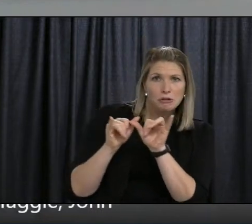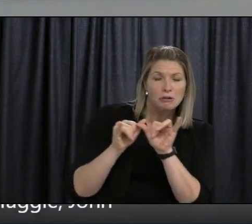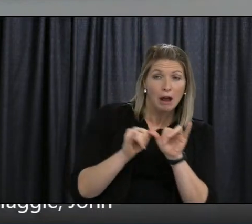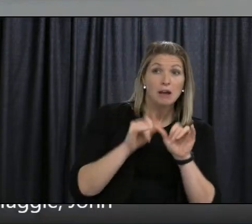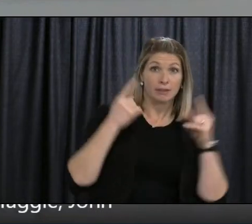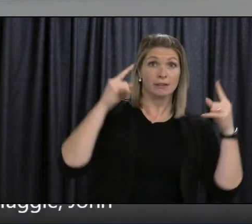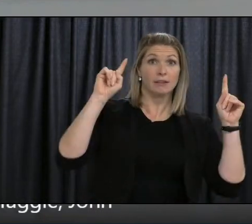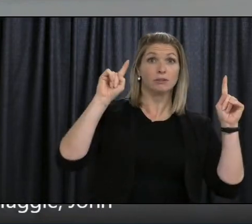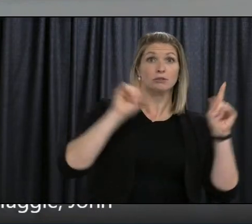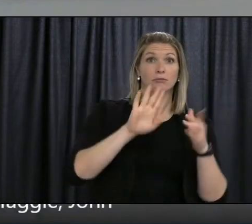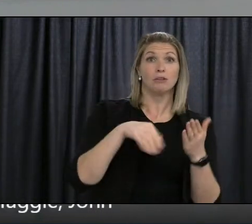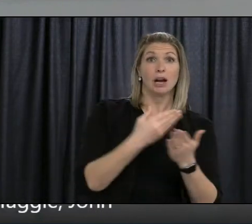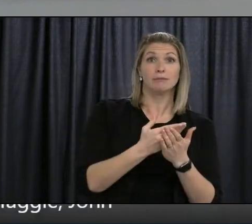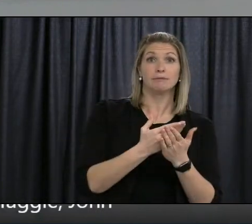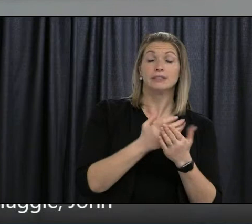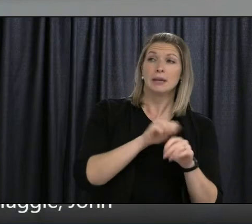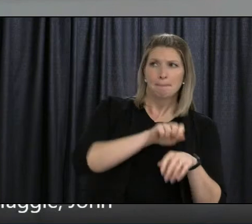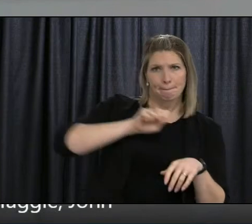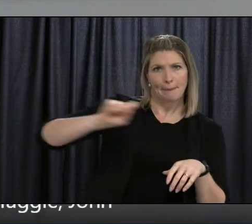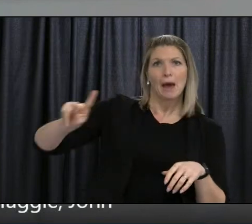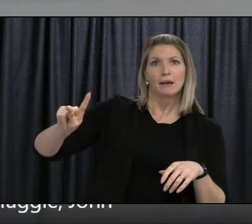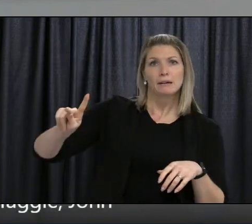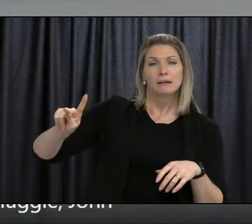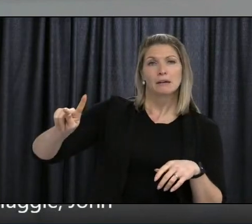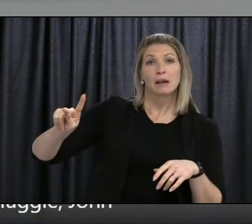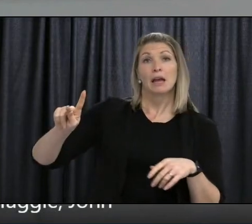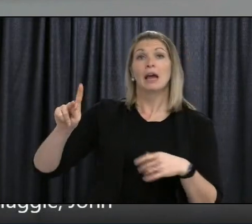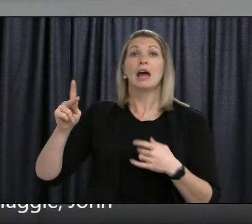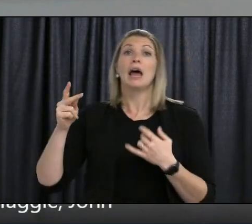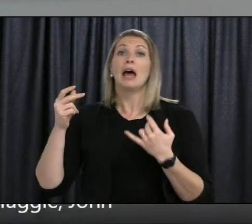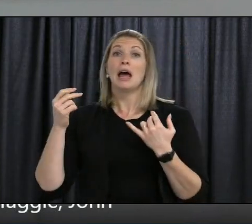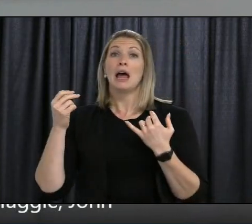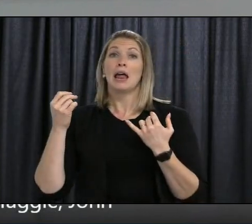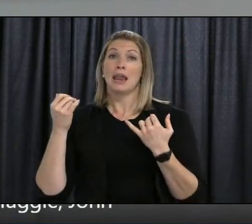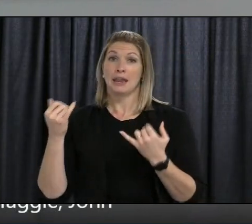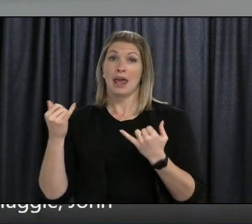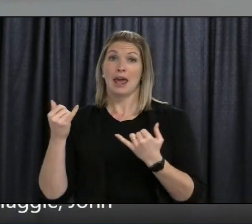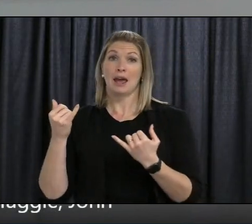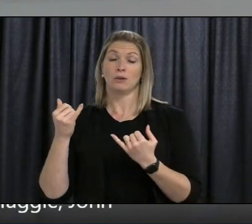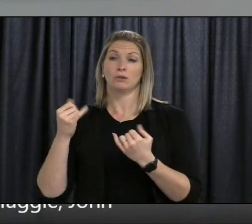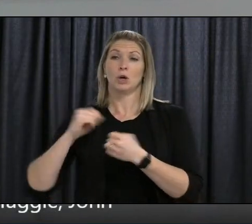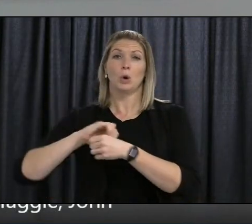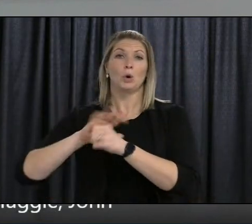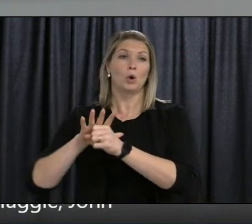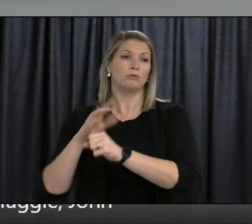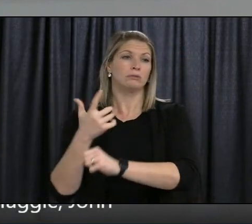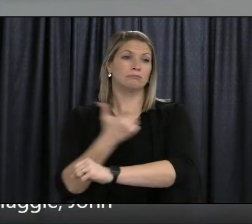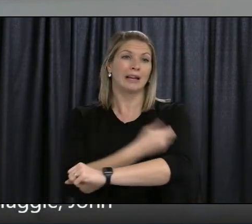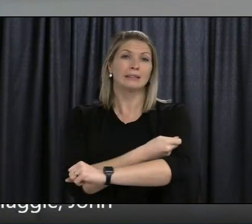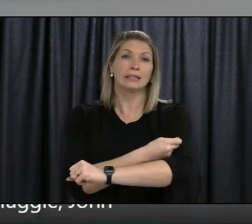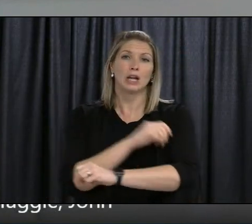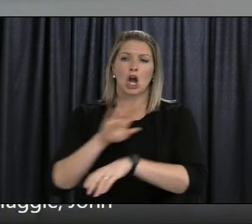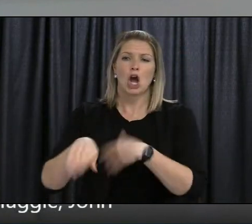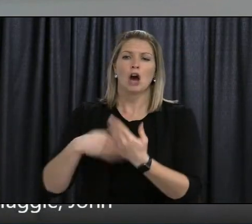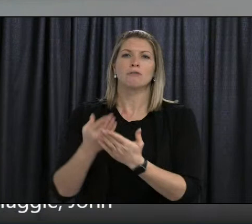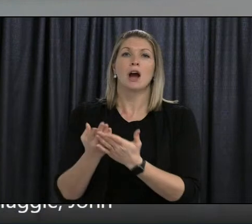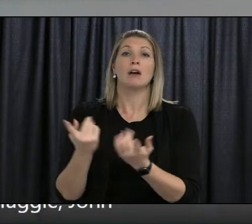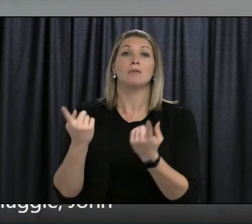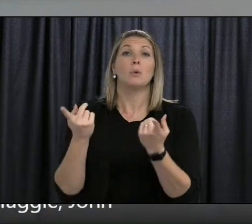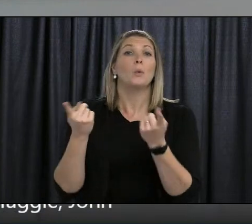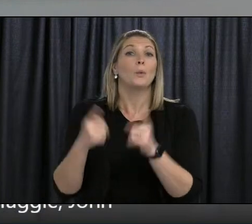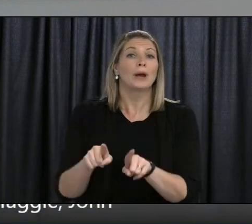and I'm currently informed that actual dosage trays of the vaccine will arrive in the province early next